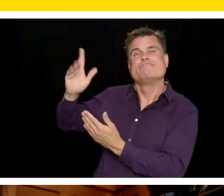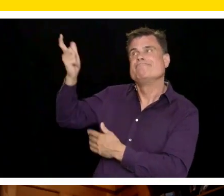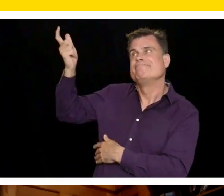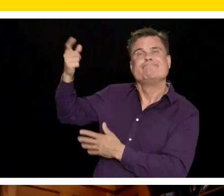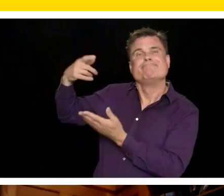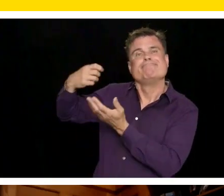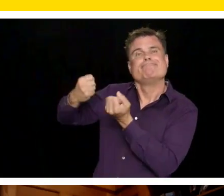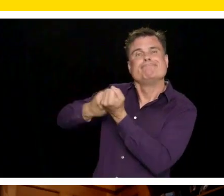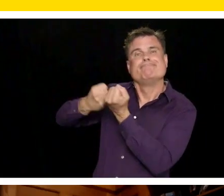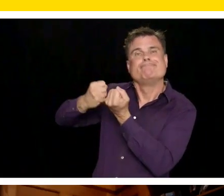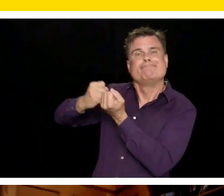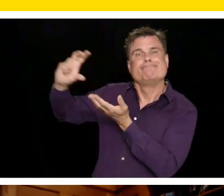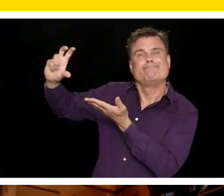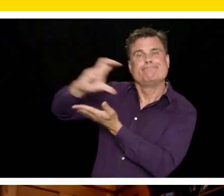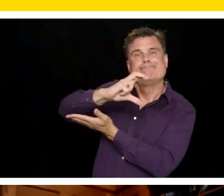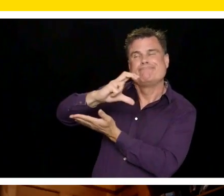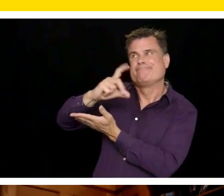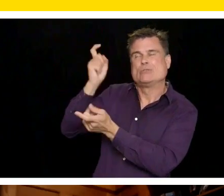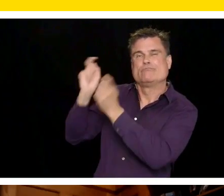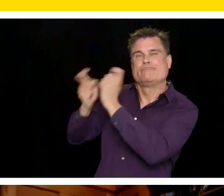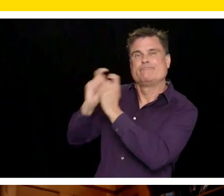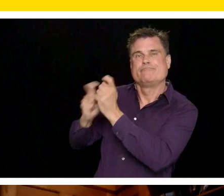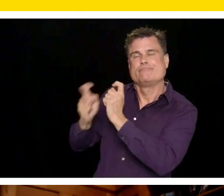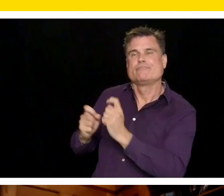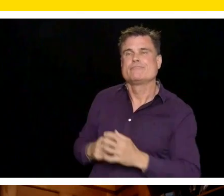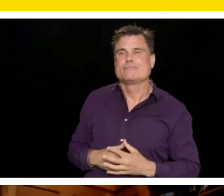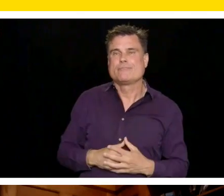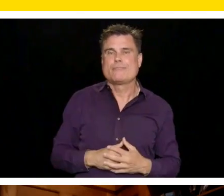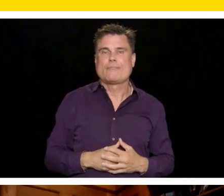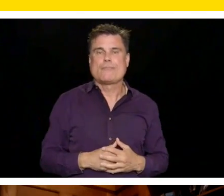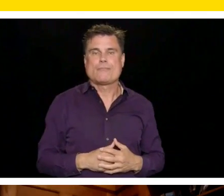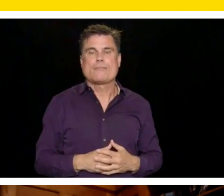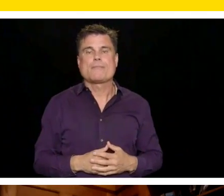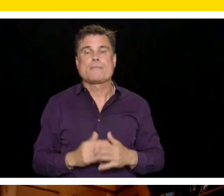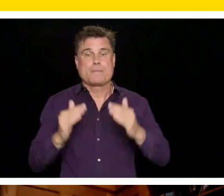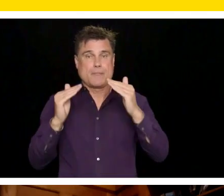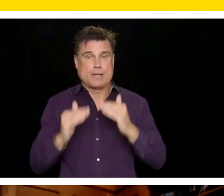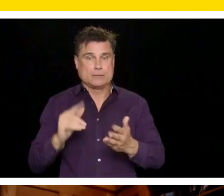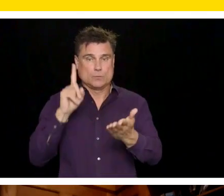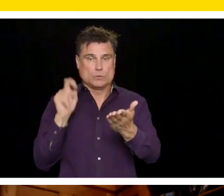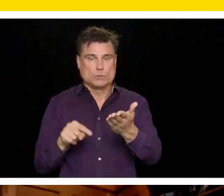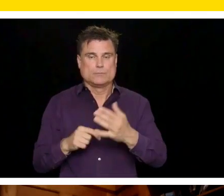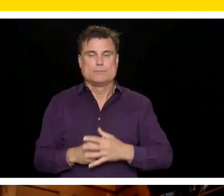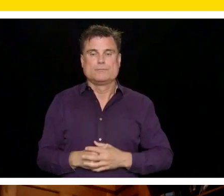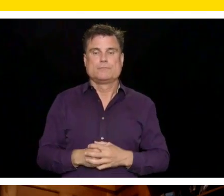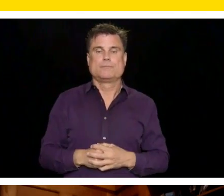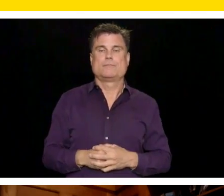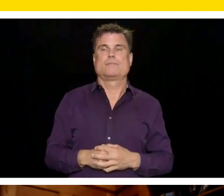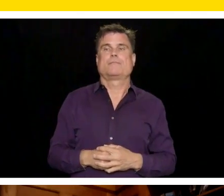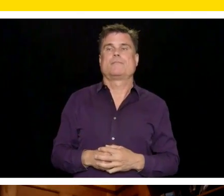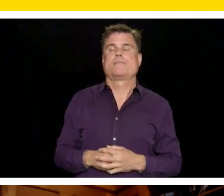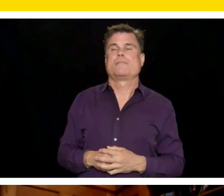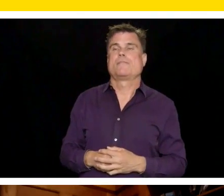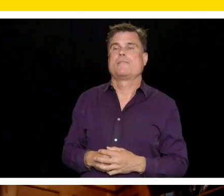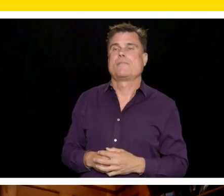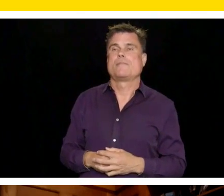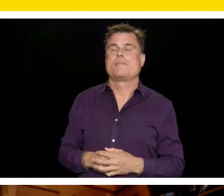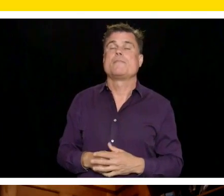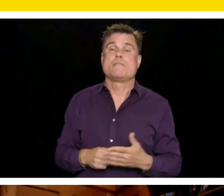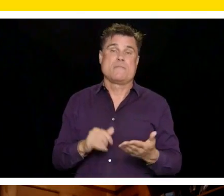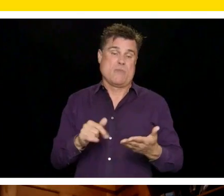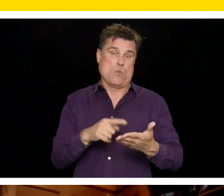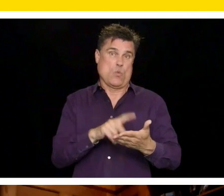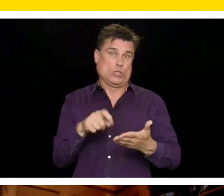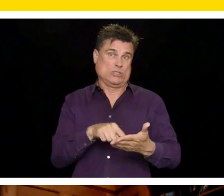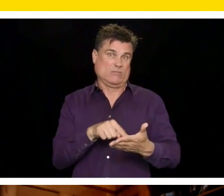often. What can we individually and collectively as communities do to encourage and support